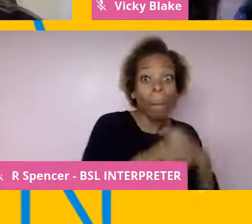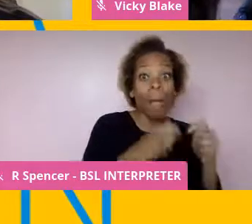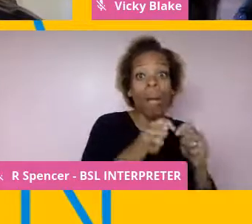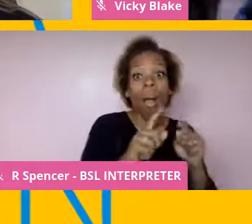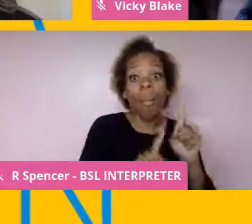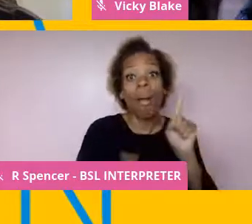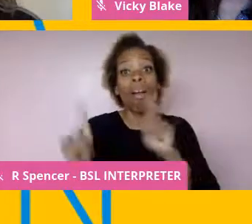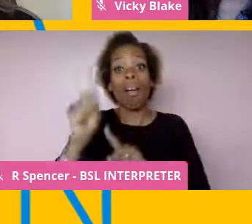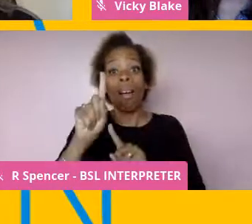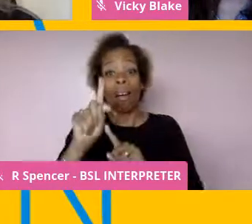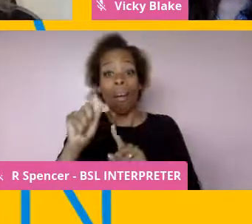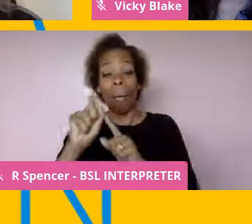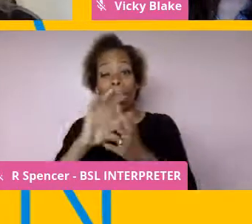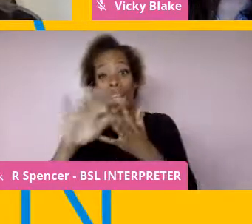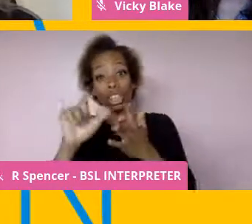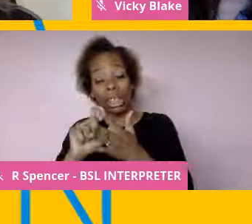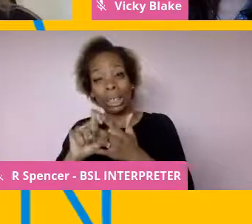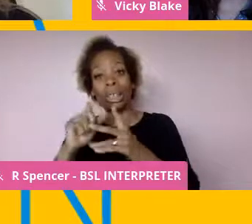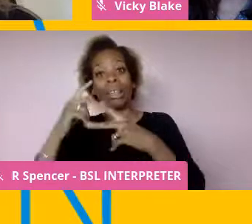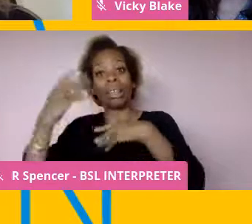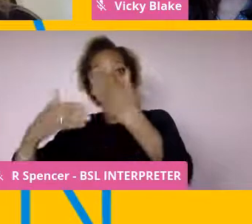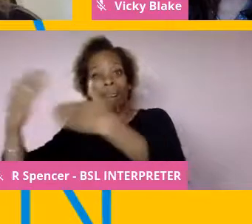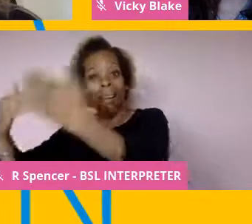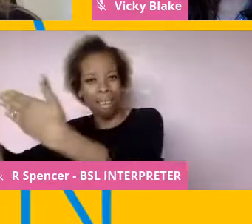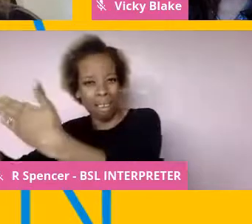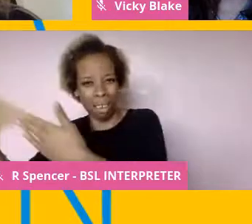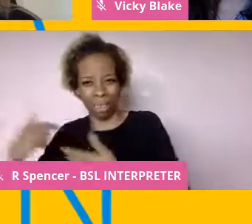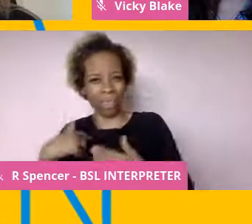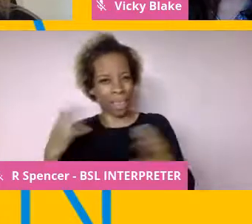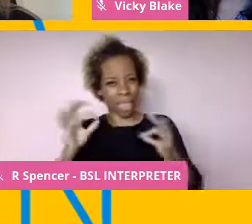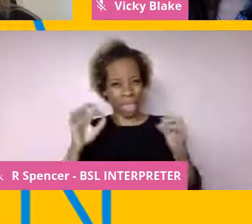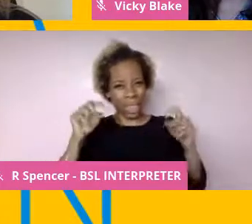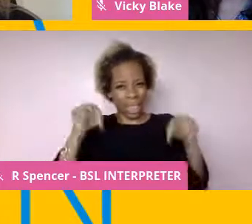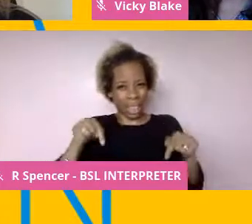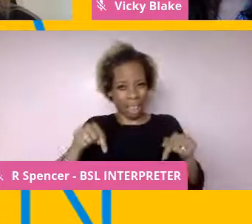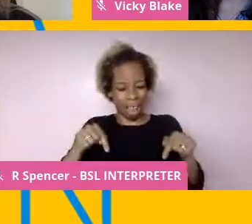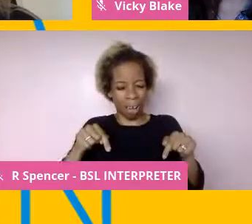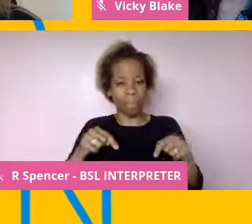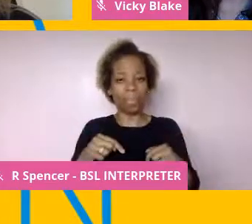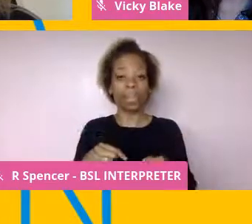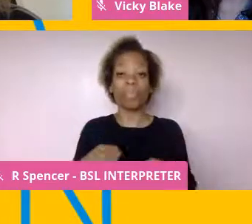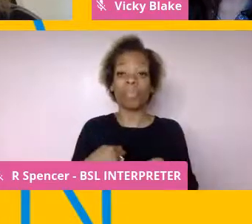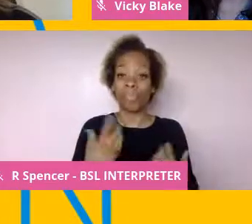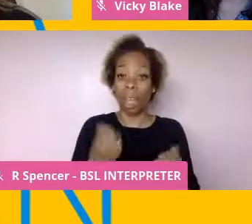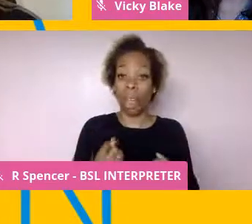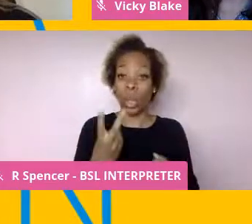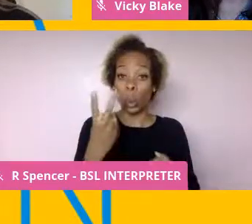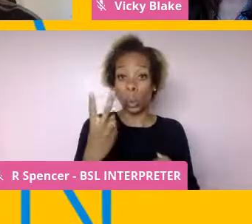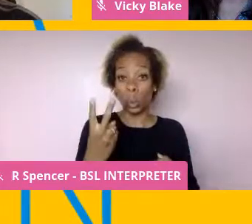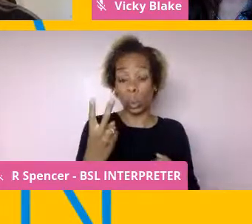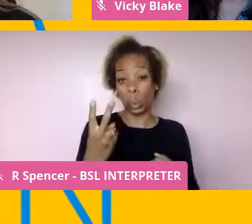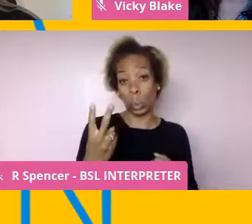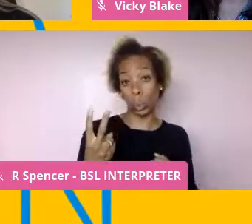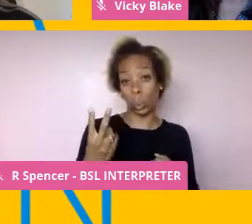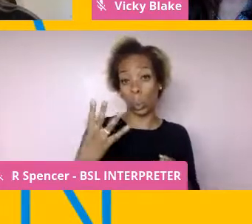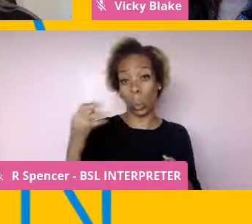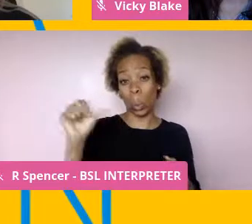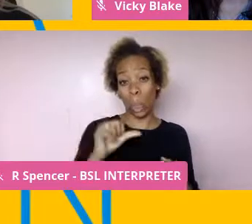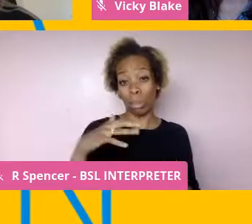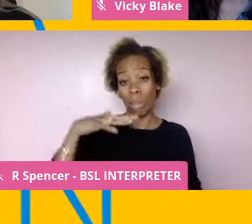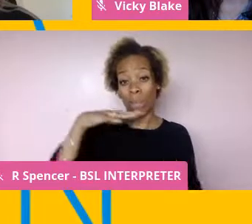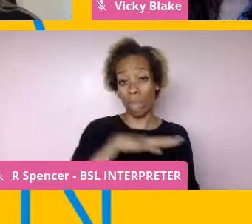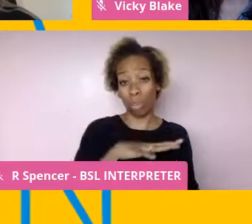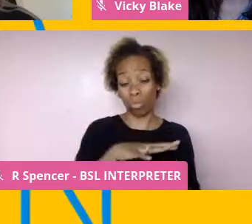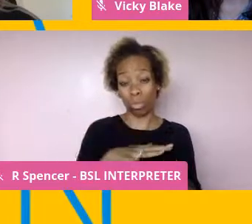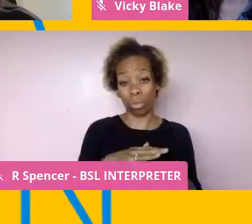to a faculty post. We have 2,500 associate lecturers and hourly paid